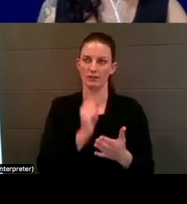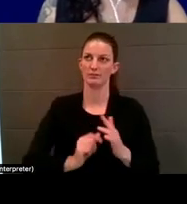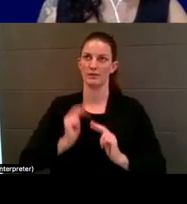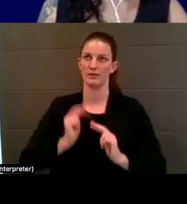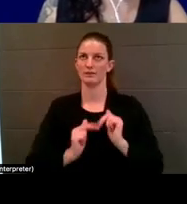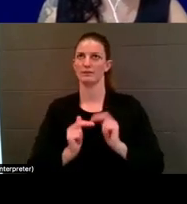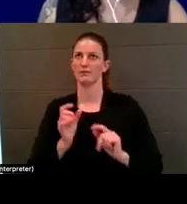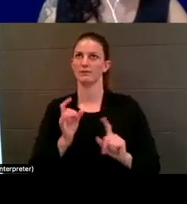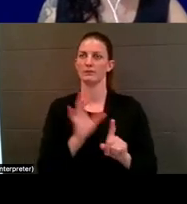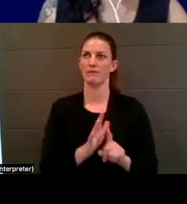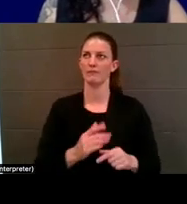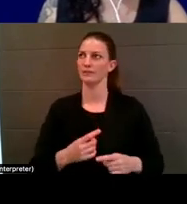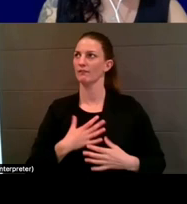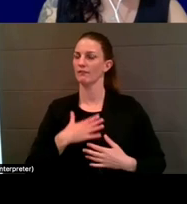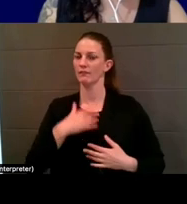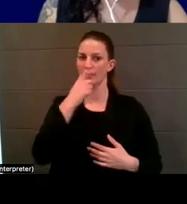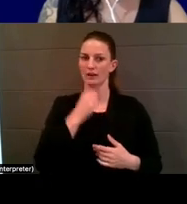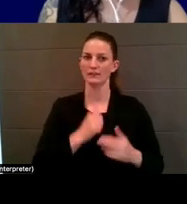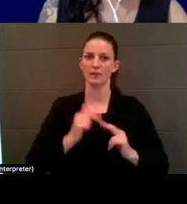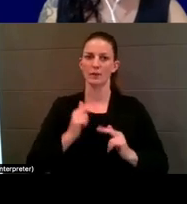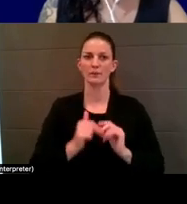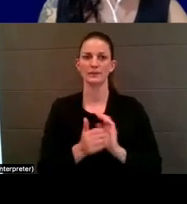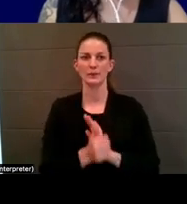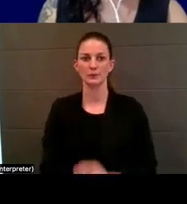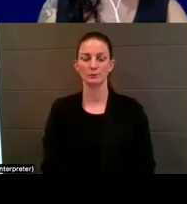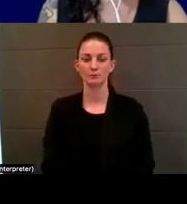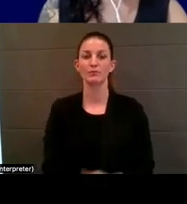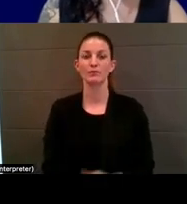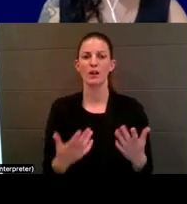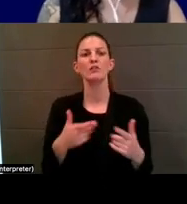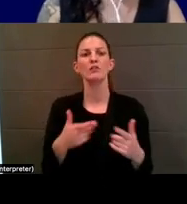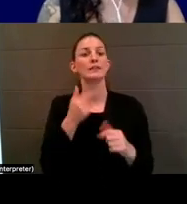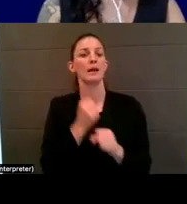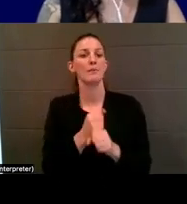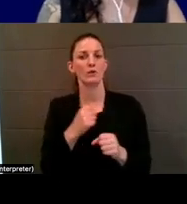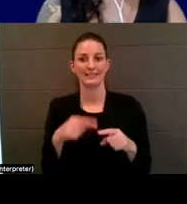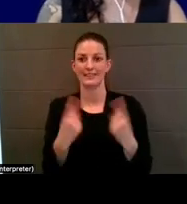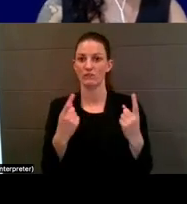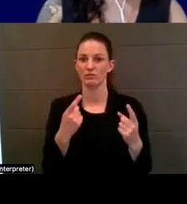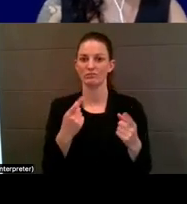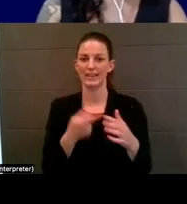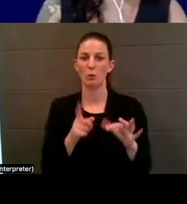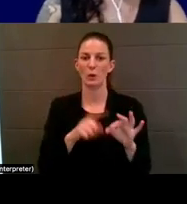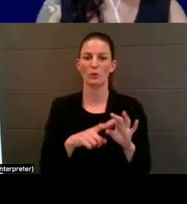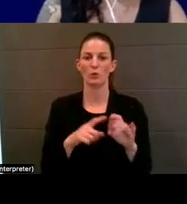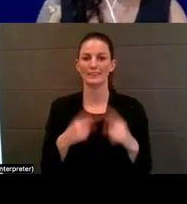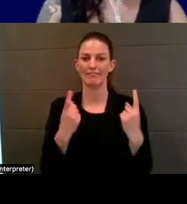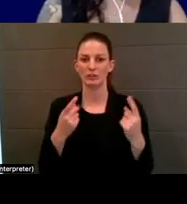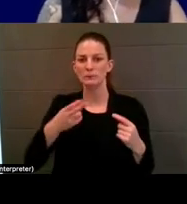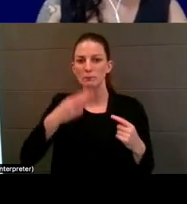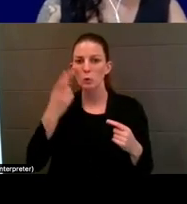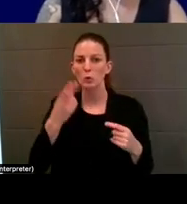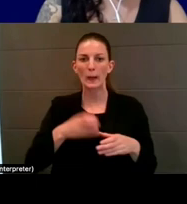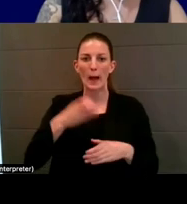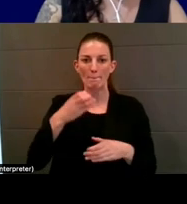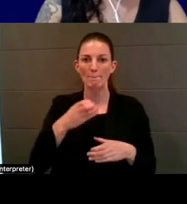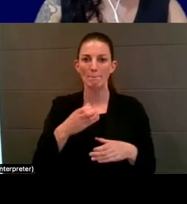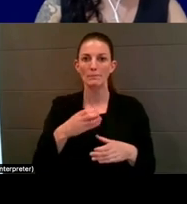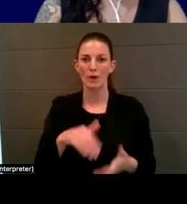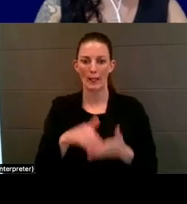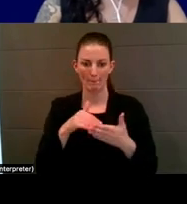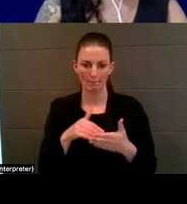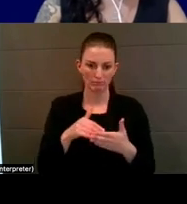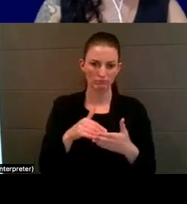So again, thinking of some specific equipment that may help us in our journey in eating and drinking, there's many, many,